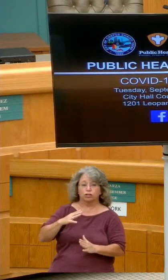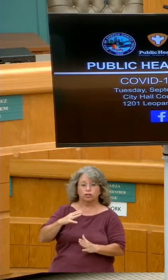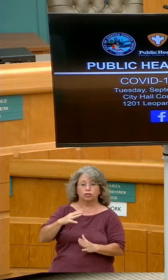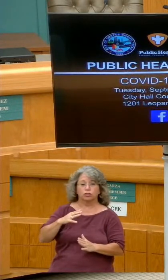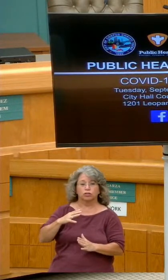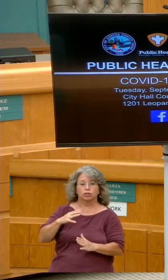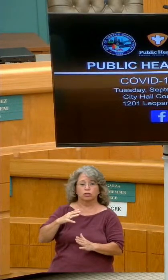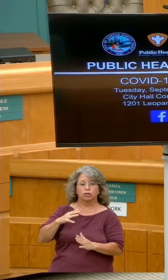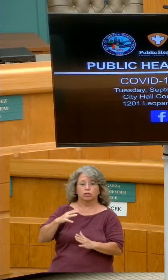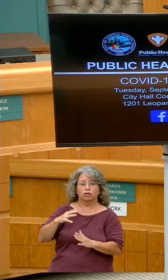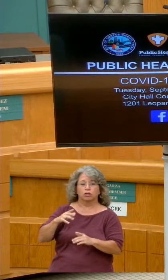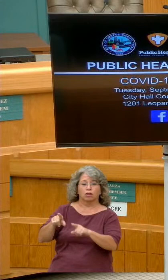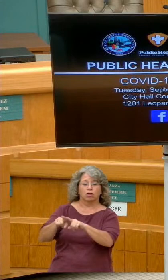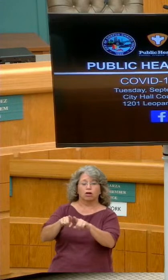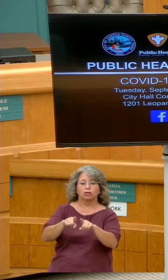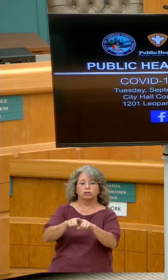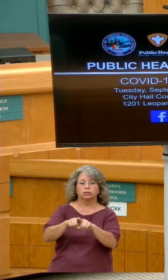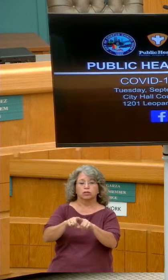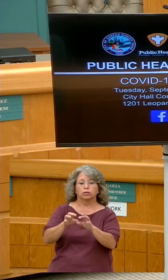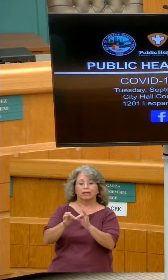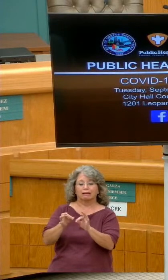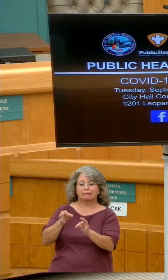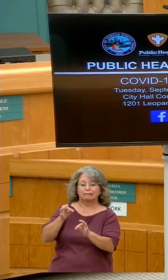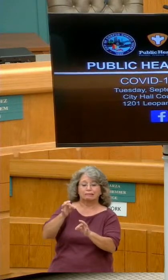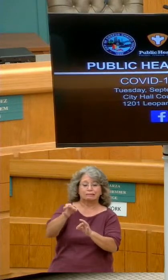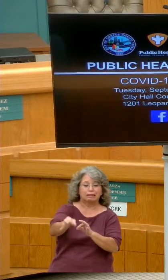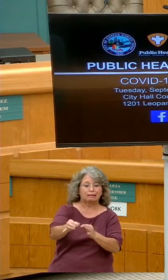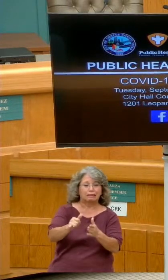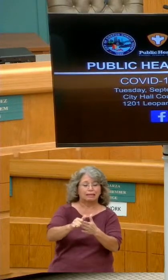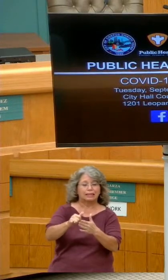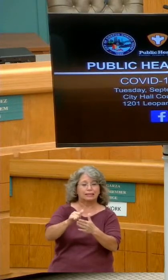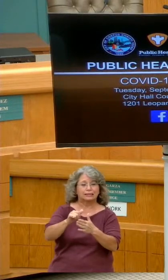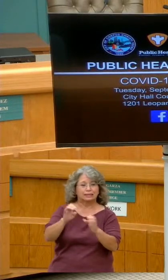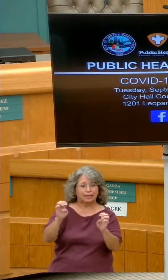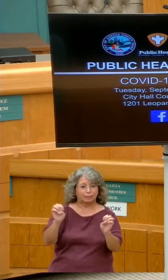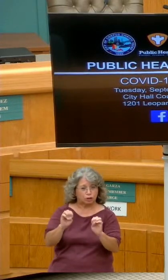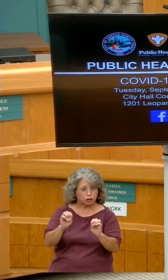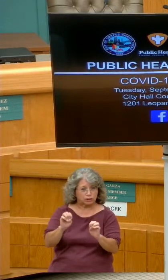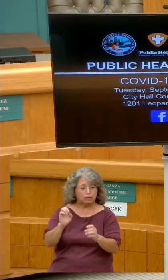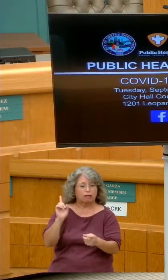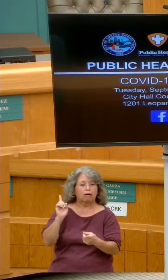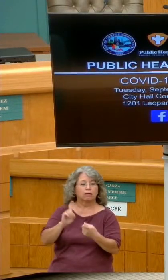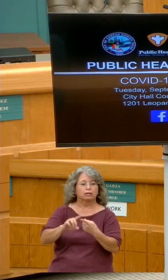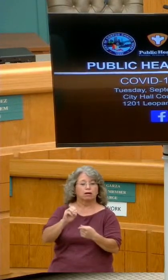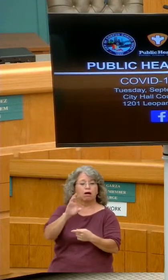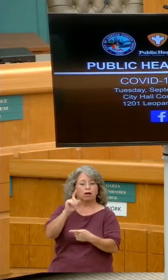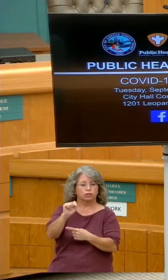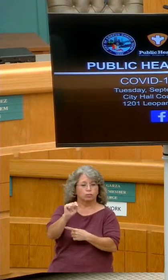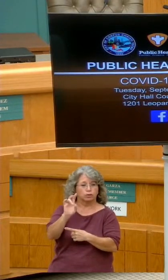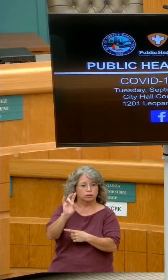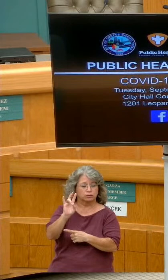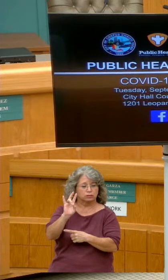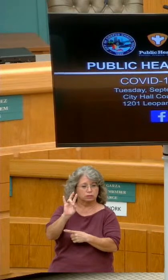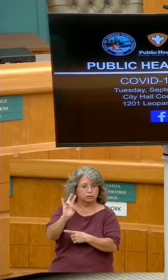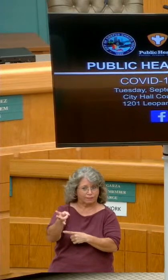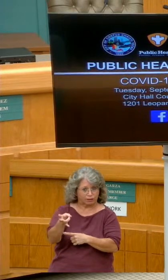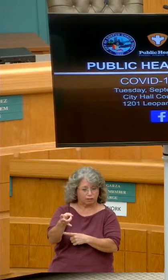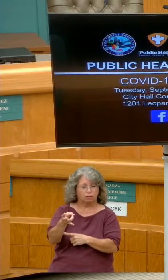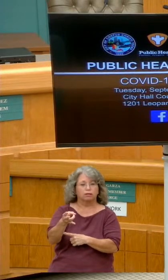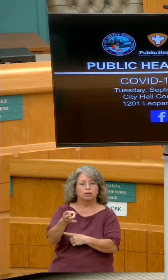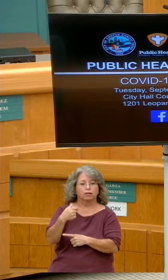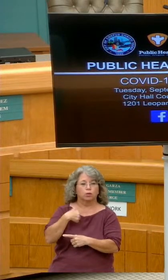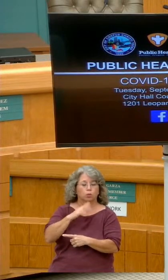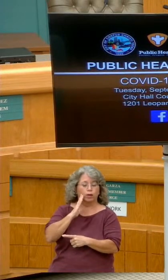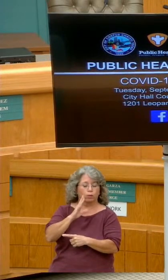the declaration of emergency until October the 7th. And so we're going to continue to